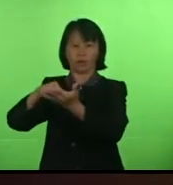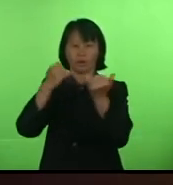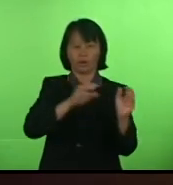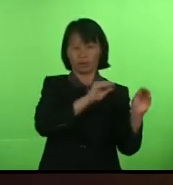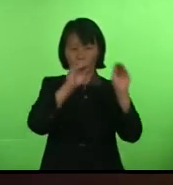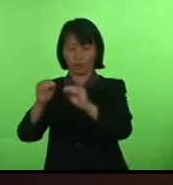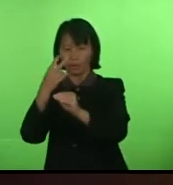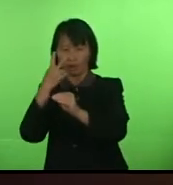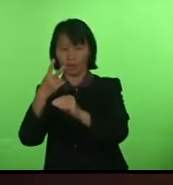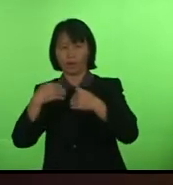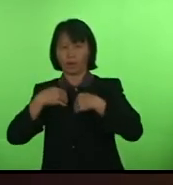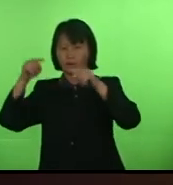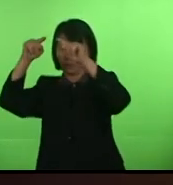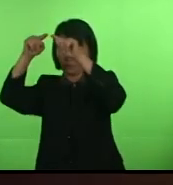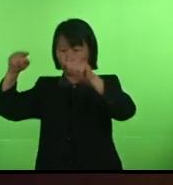So,